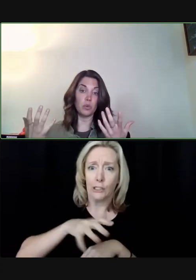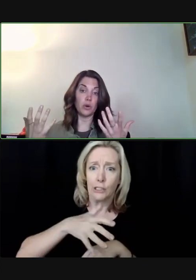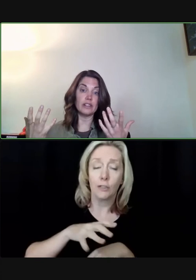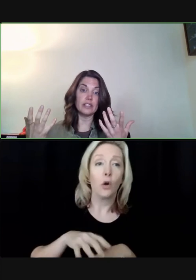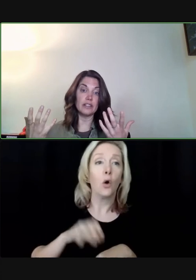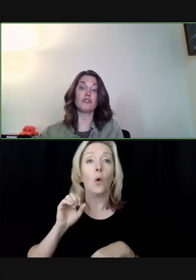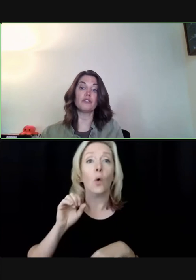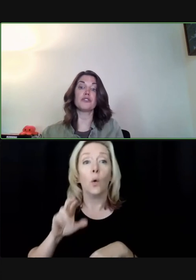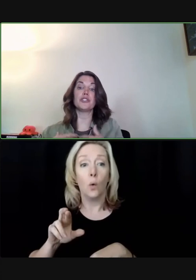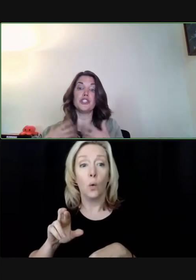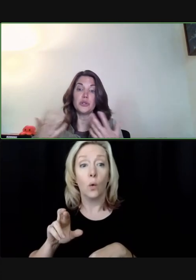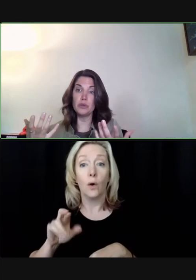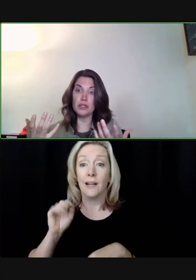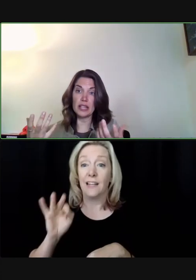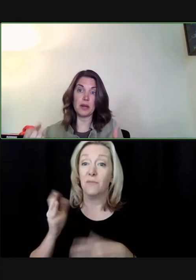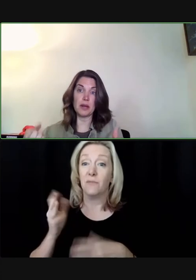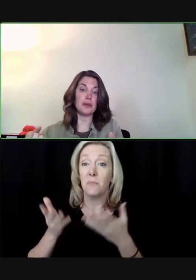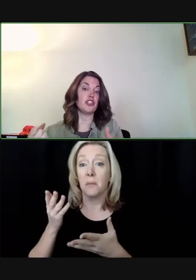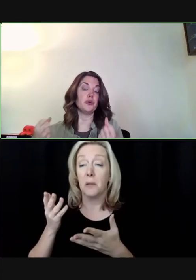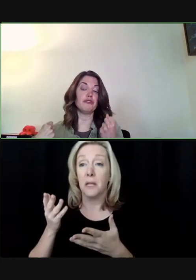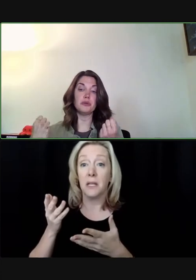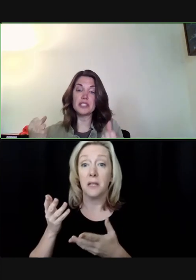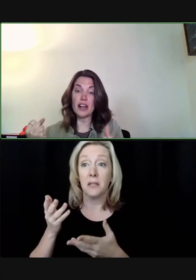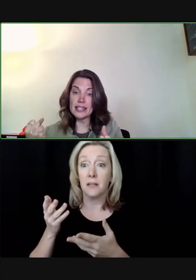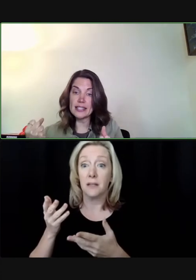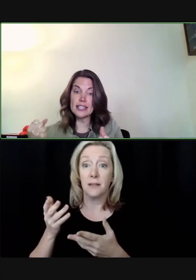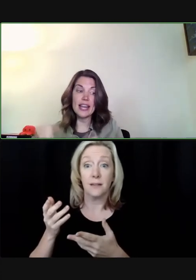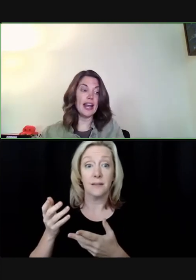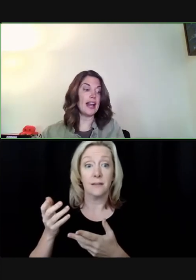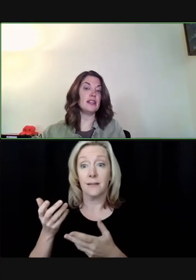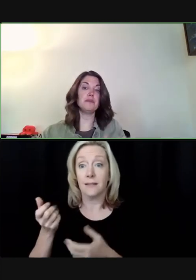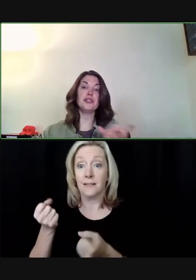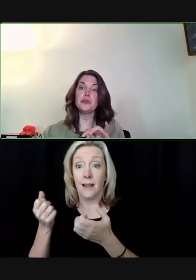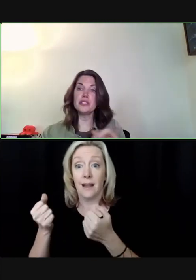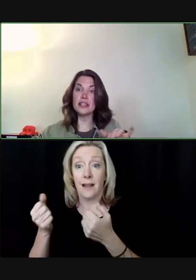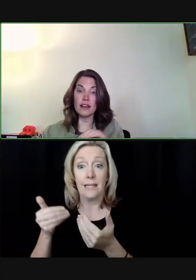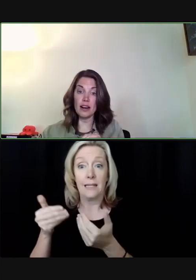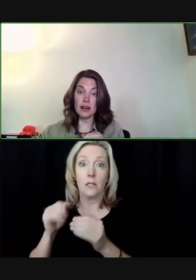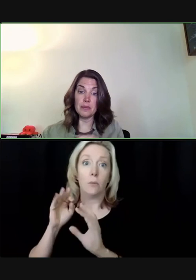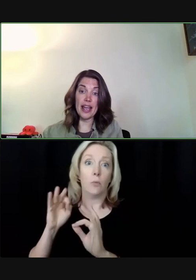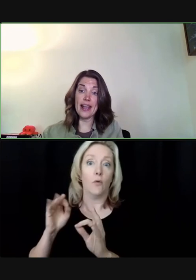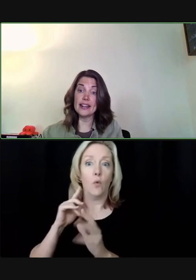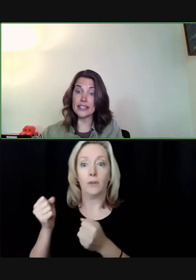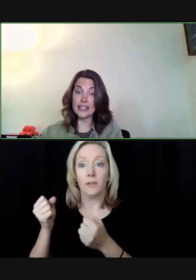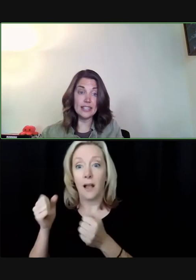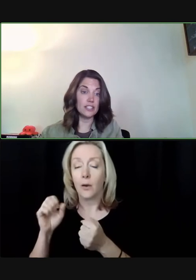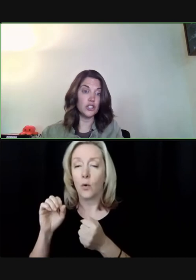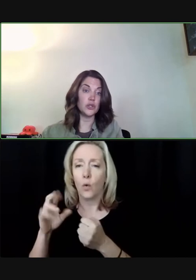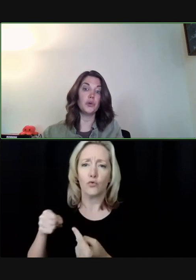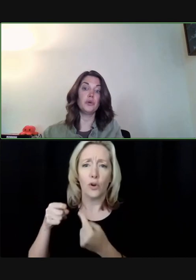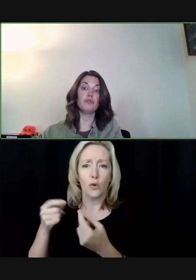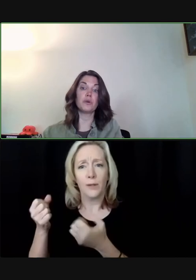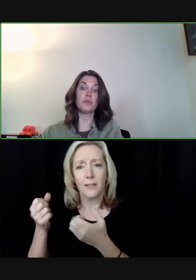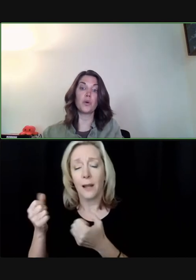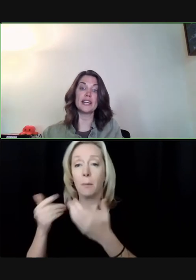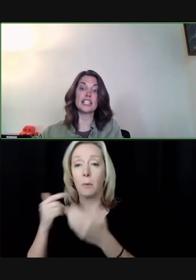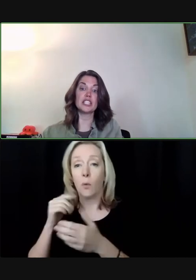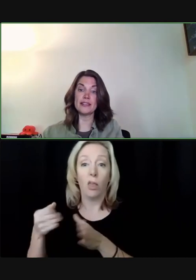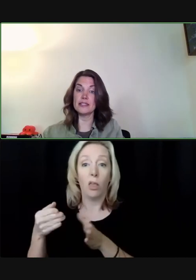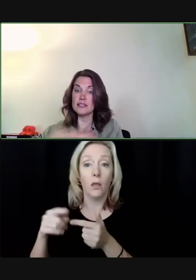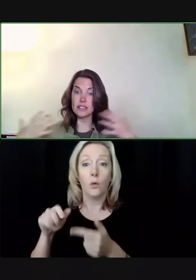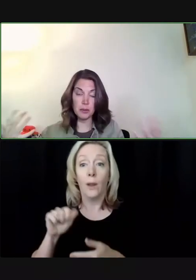modality is more difficult for them to use, they might be giving you a few signs and then be using AAC